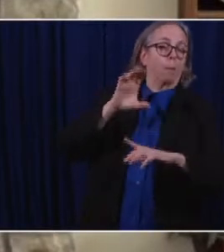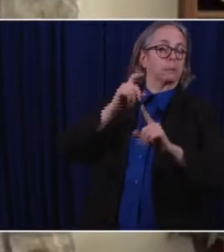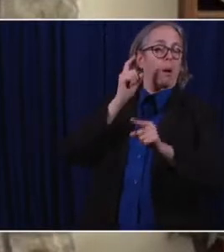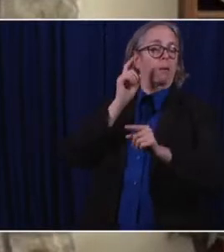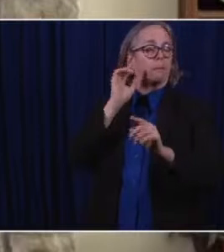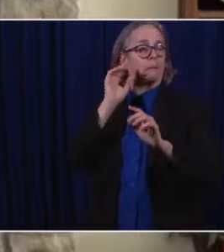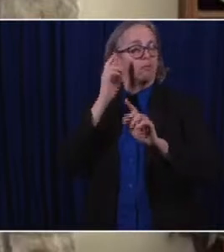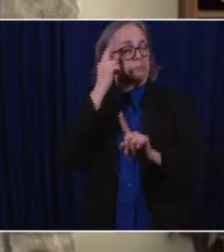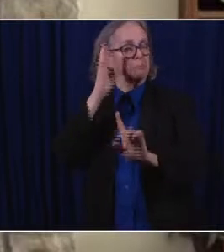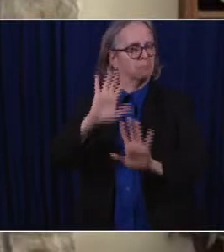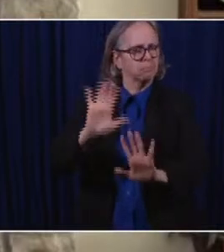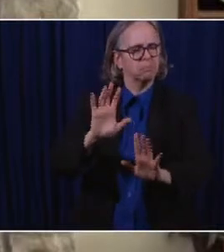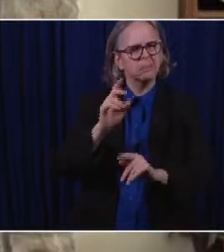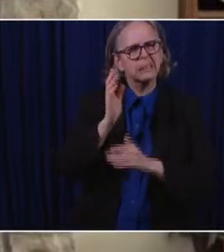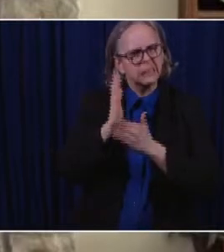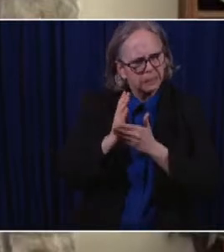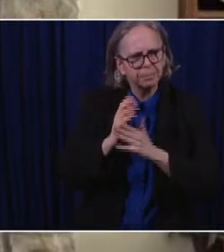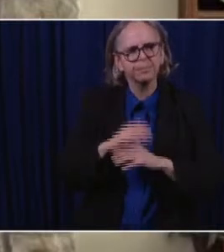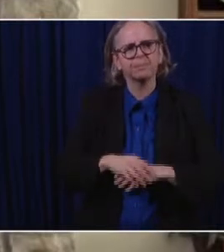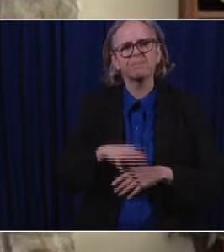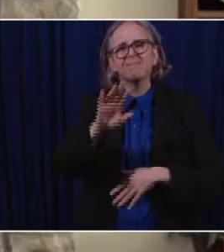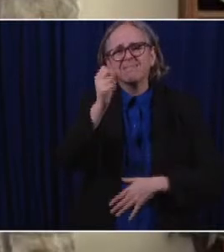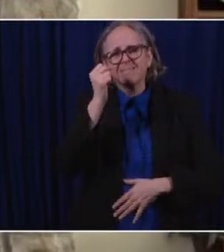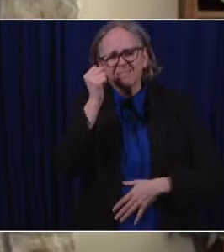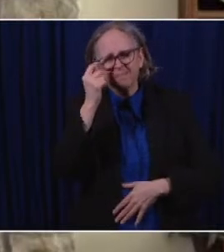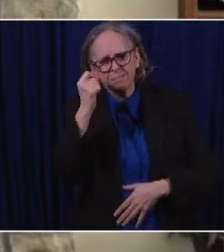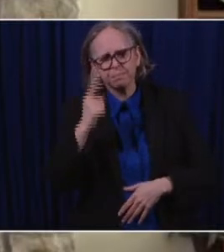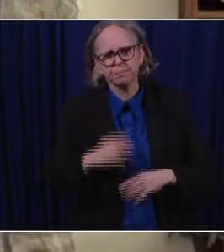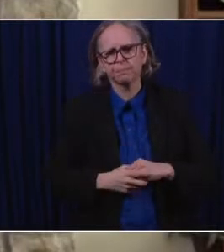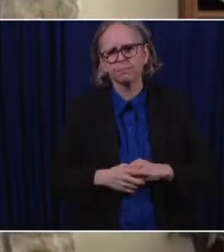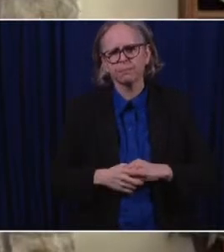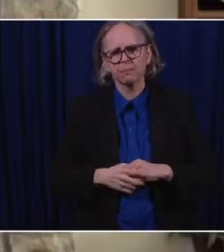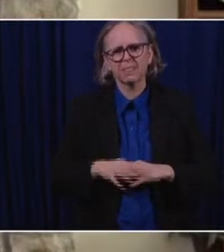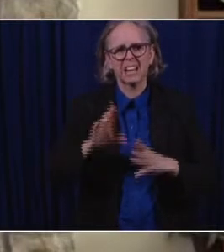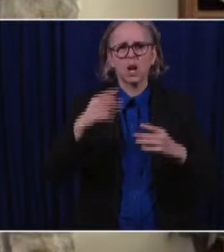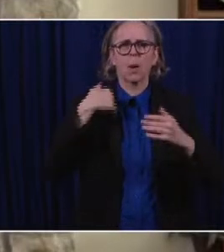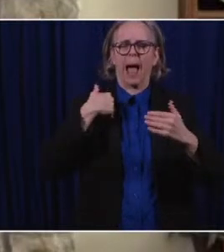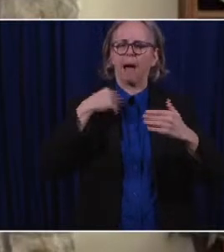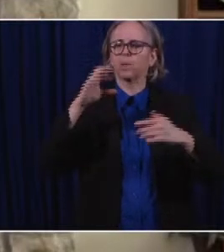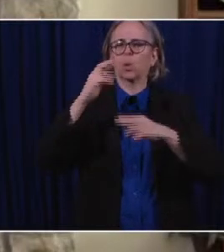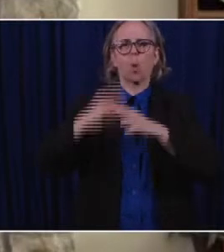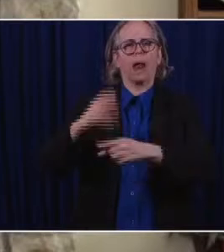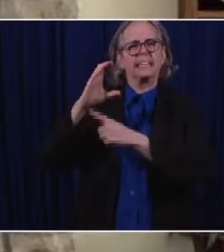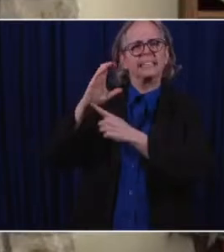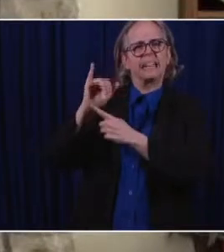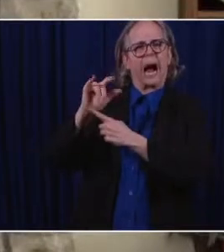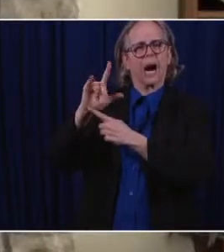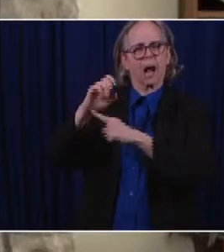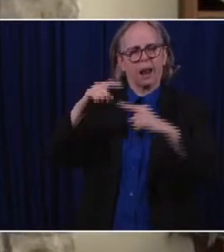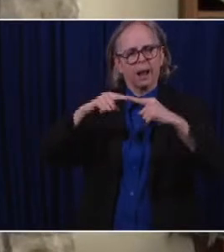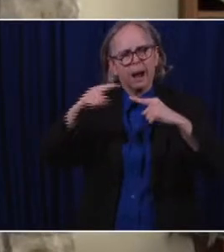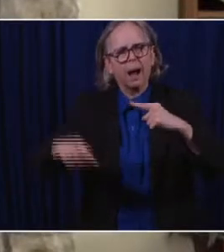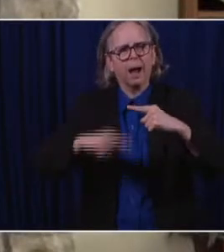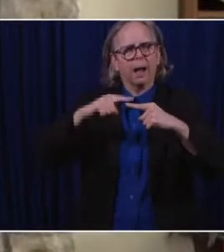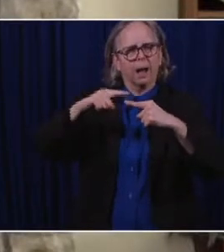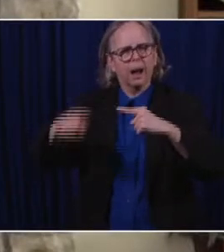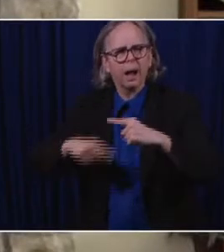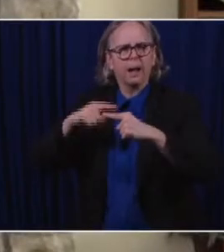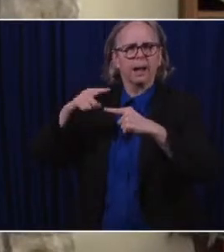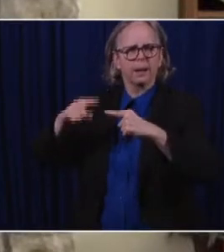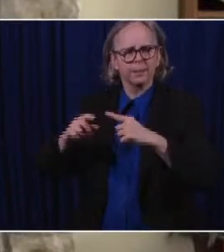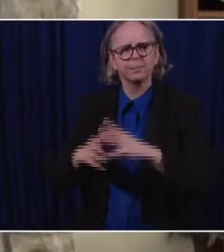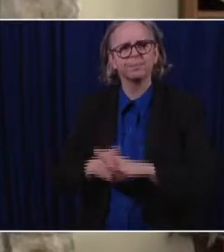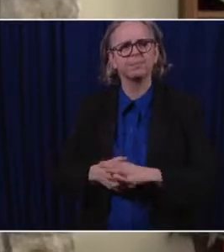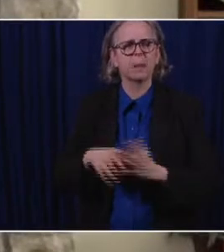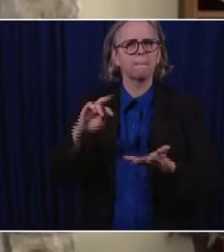know, there's a cycle to this virus, and it's not a cycle that I can fully explain.